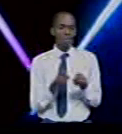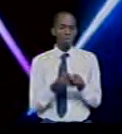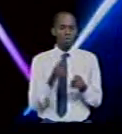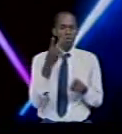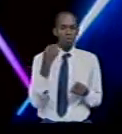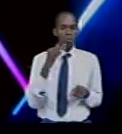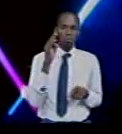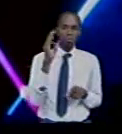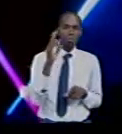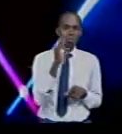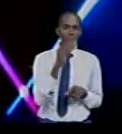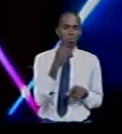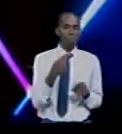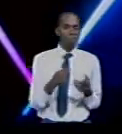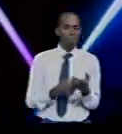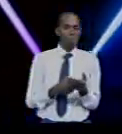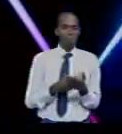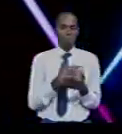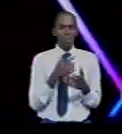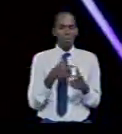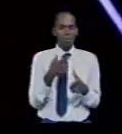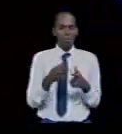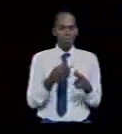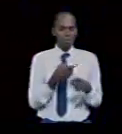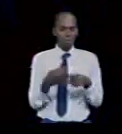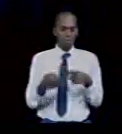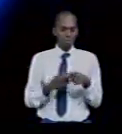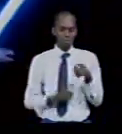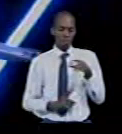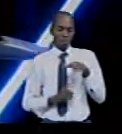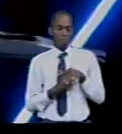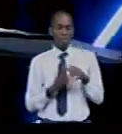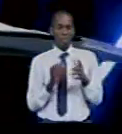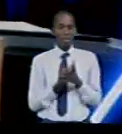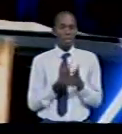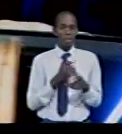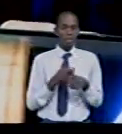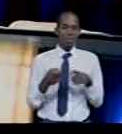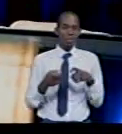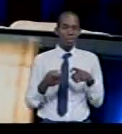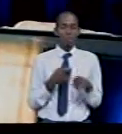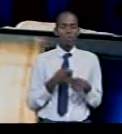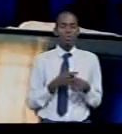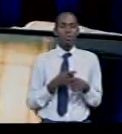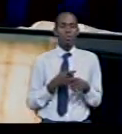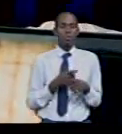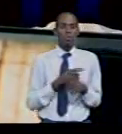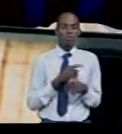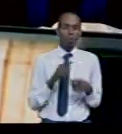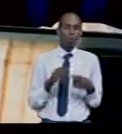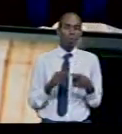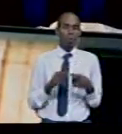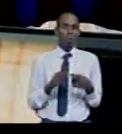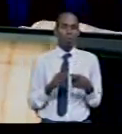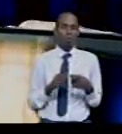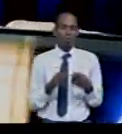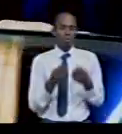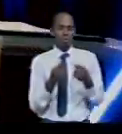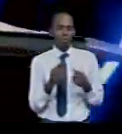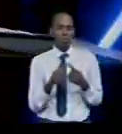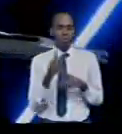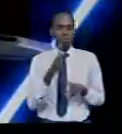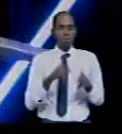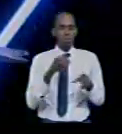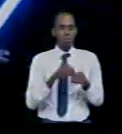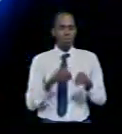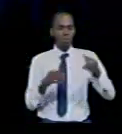gospel, and then persecution arose. That persecution, when it arose, the people in Damascus, they knew